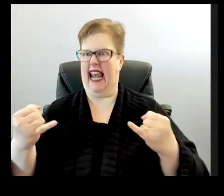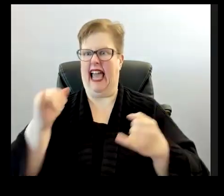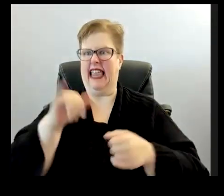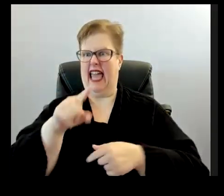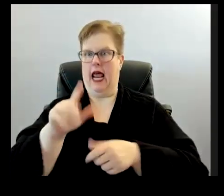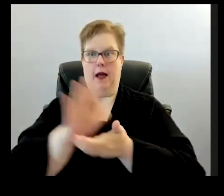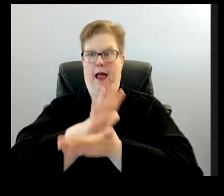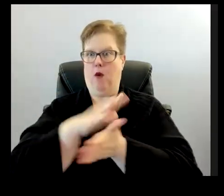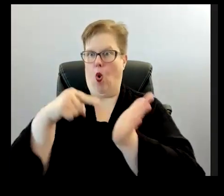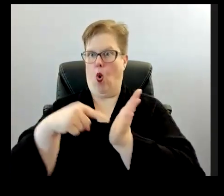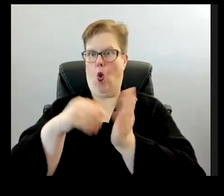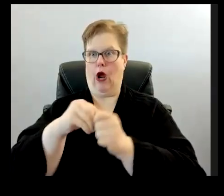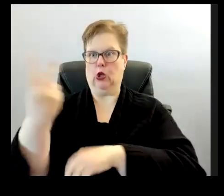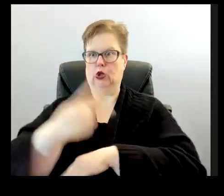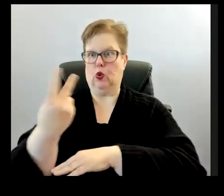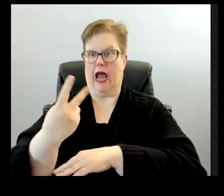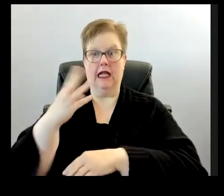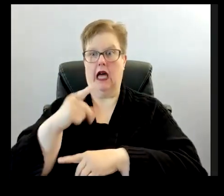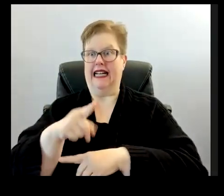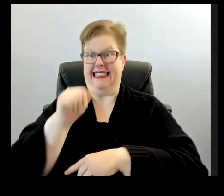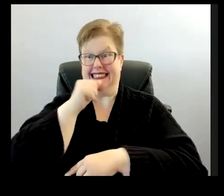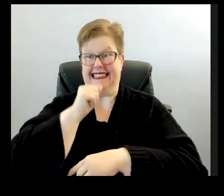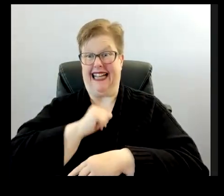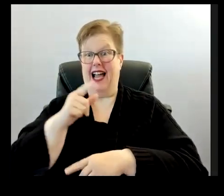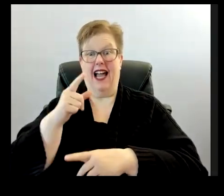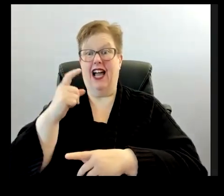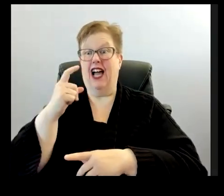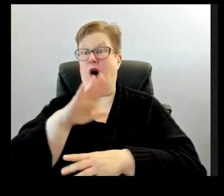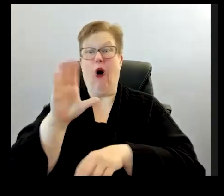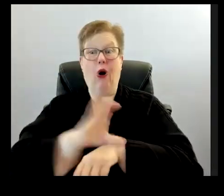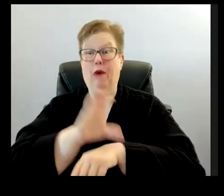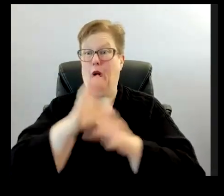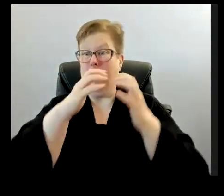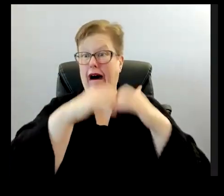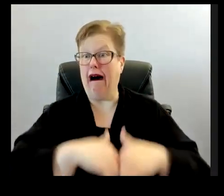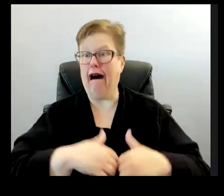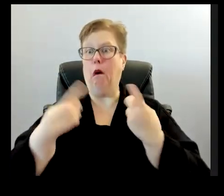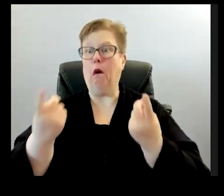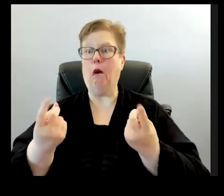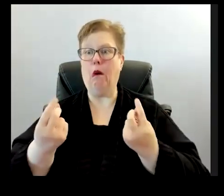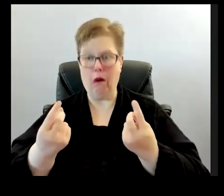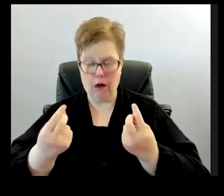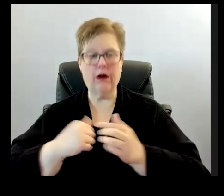due in 2 days and you just had your computer die. What are you going to do?